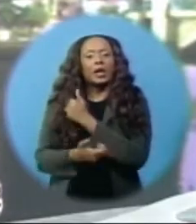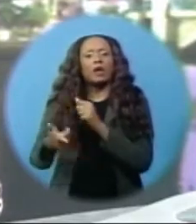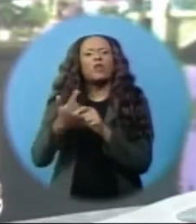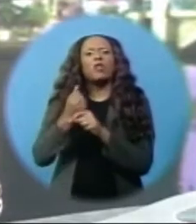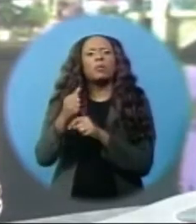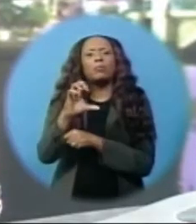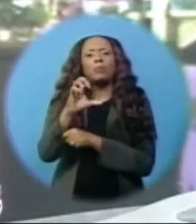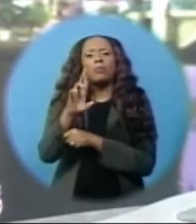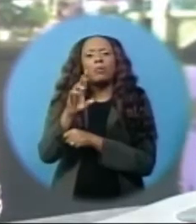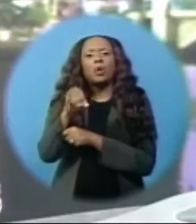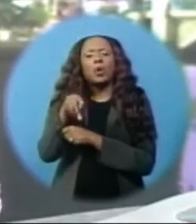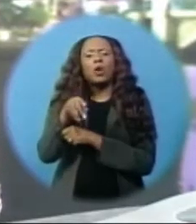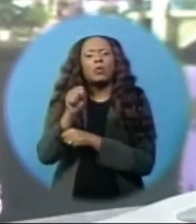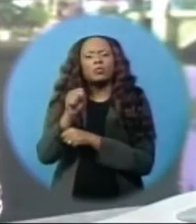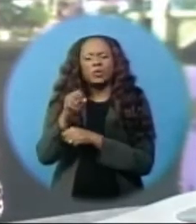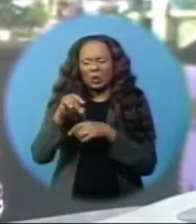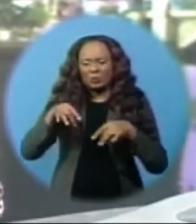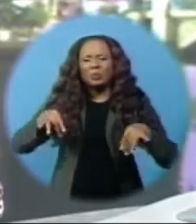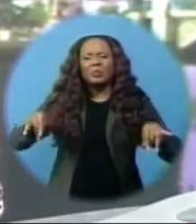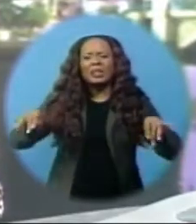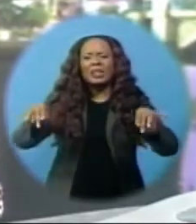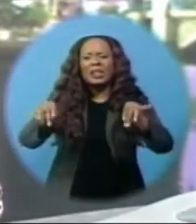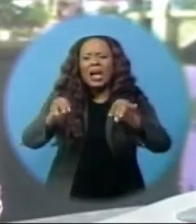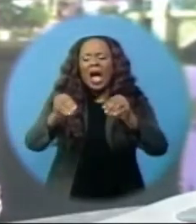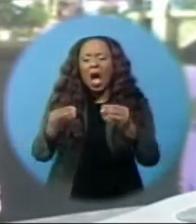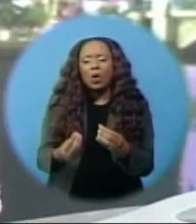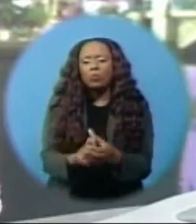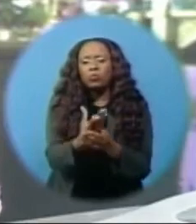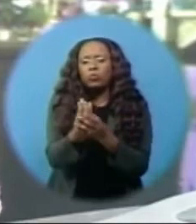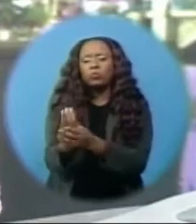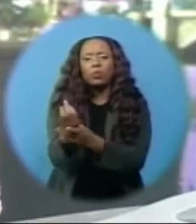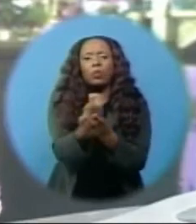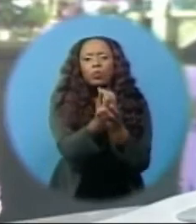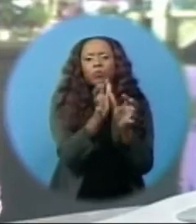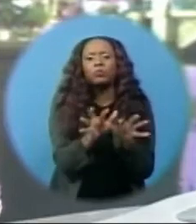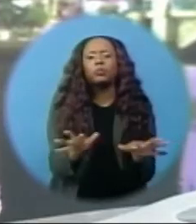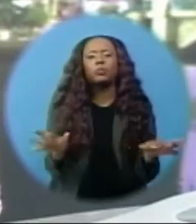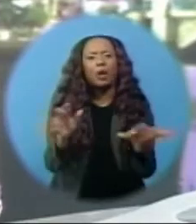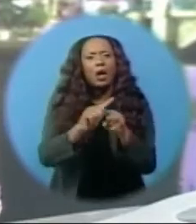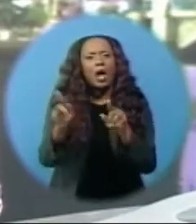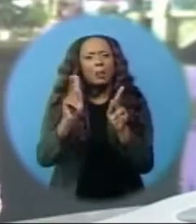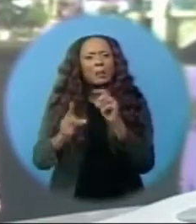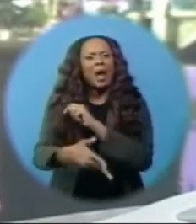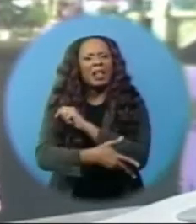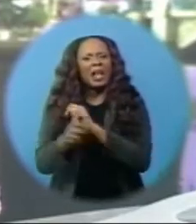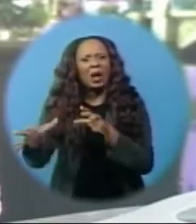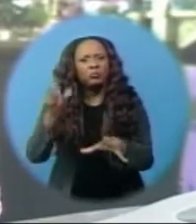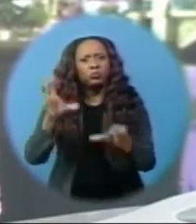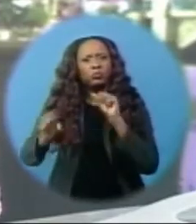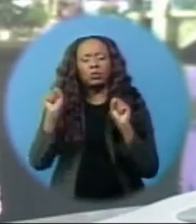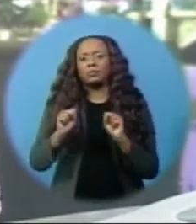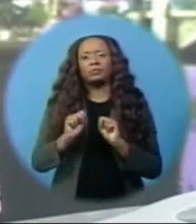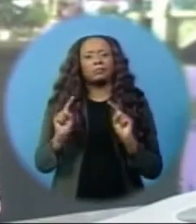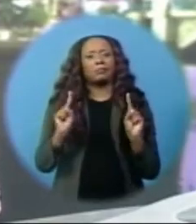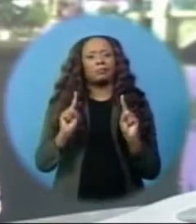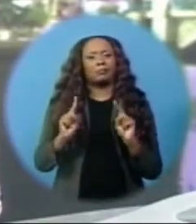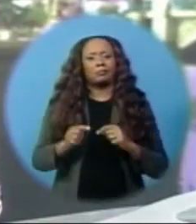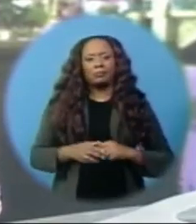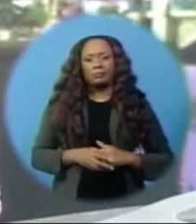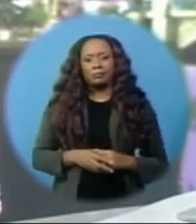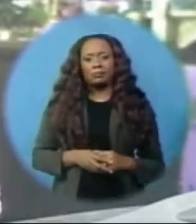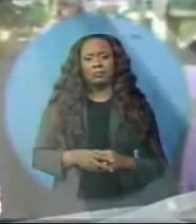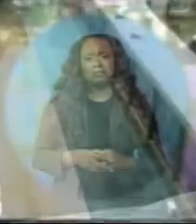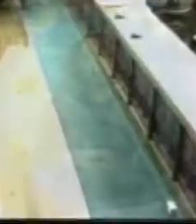Officer Lennox Chandler on the sidelines of the Ministry of Agriculture's workshop on the plague to the industry.